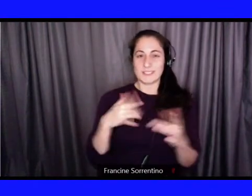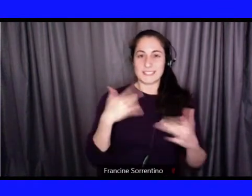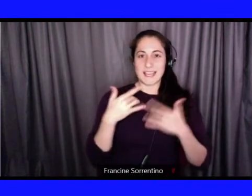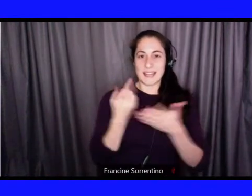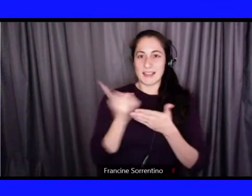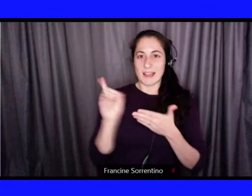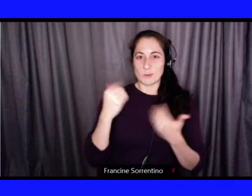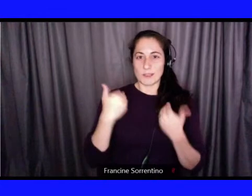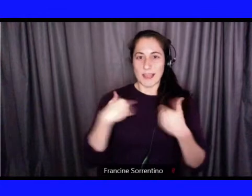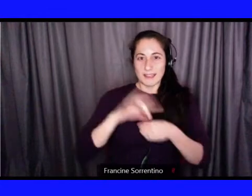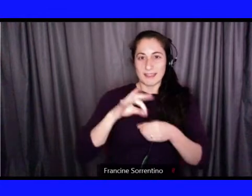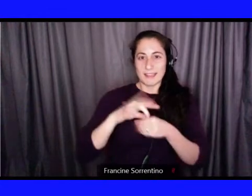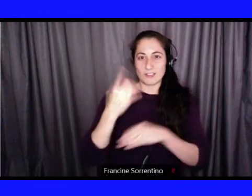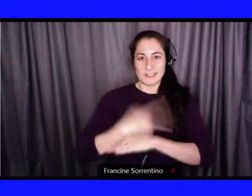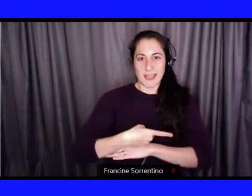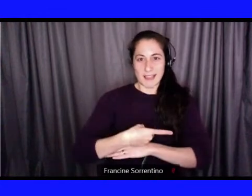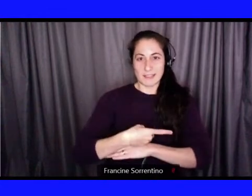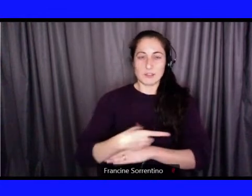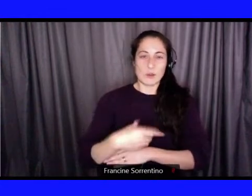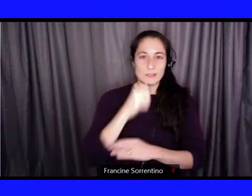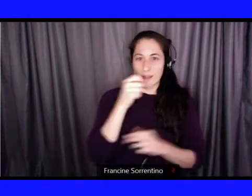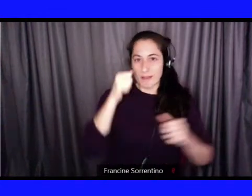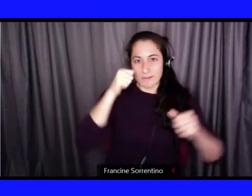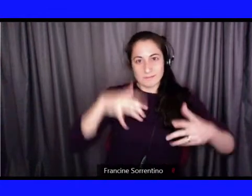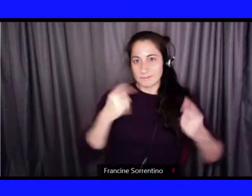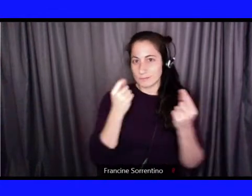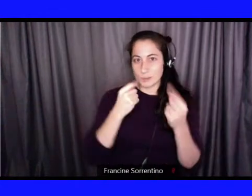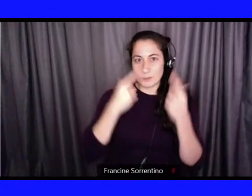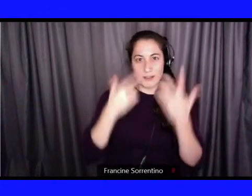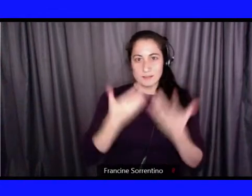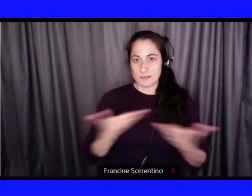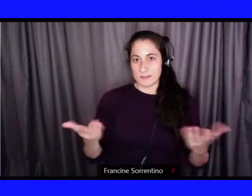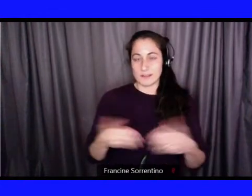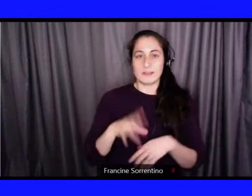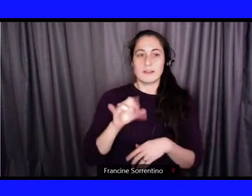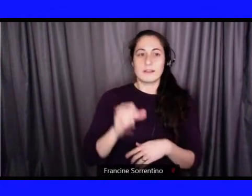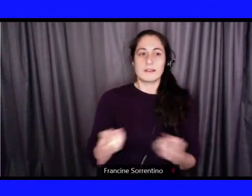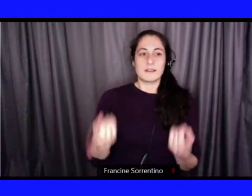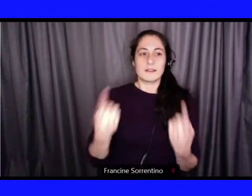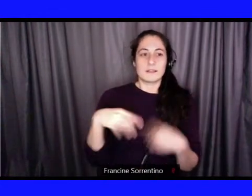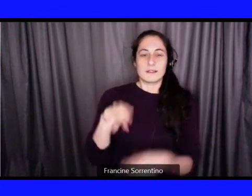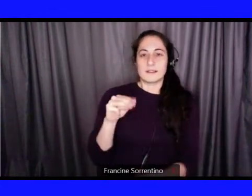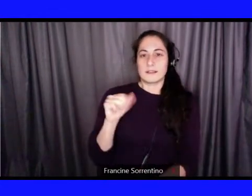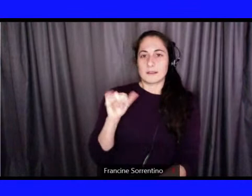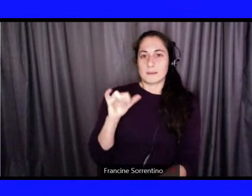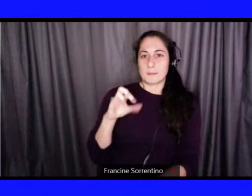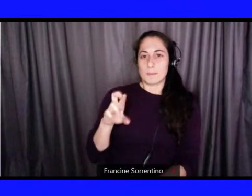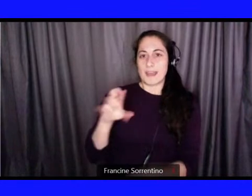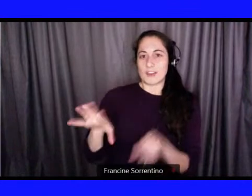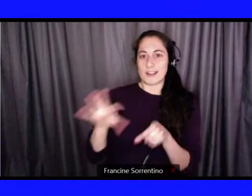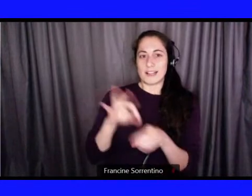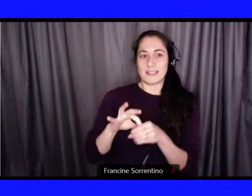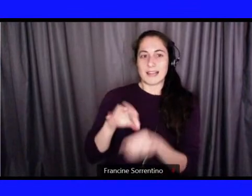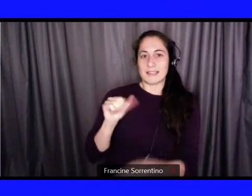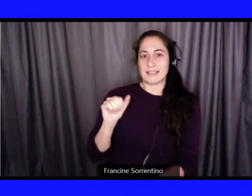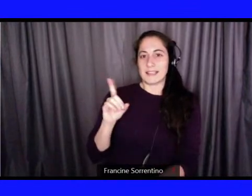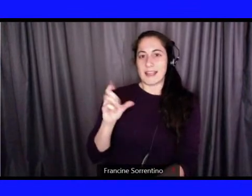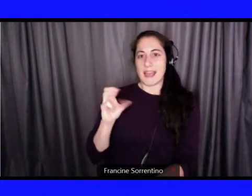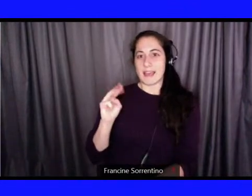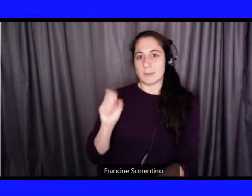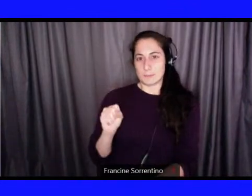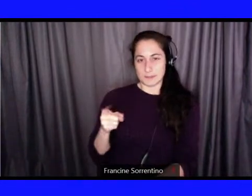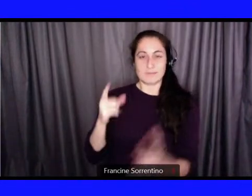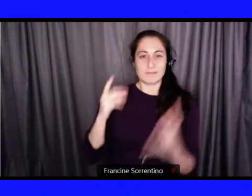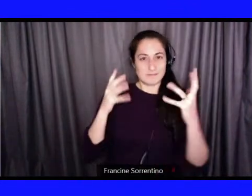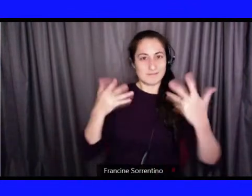a surge from, there's few Republicans in the council, but they outperformed relative to their small